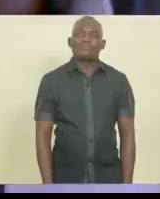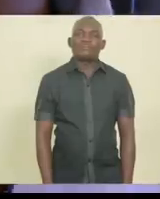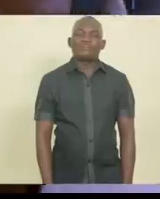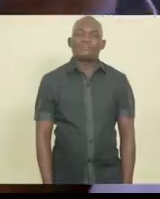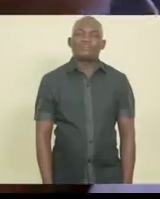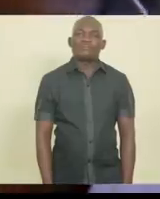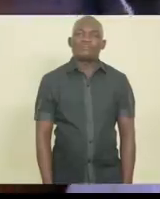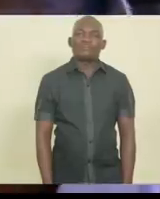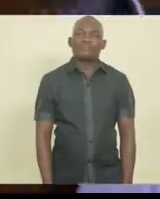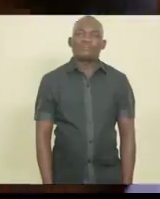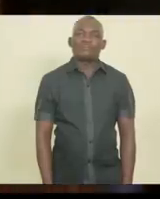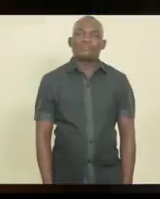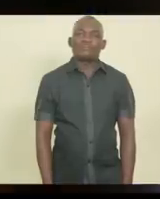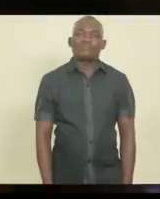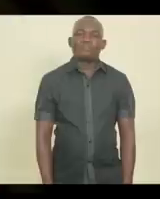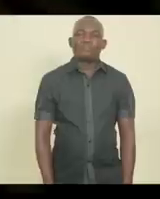Hey!